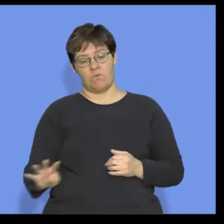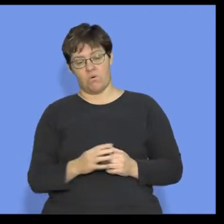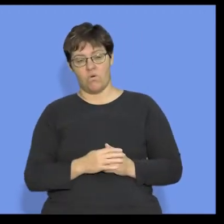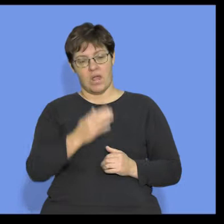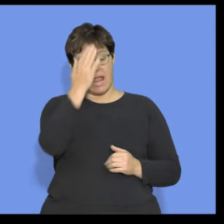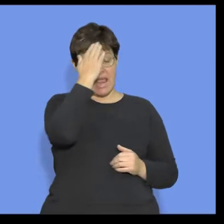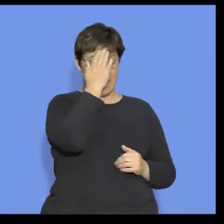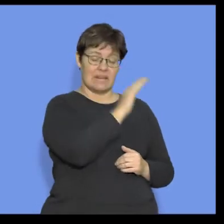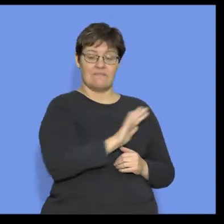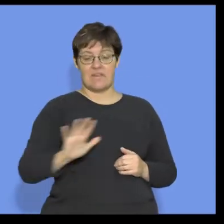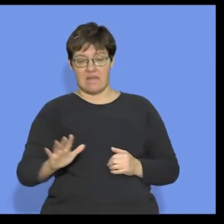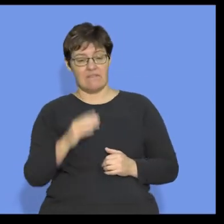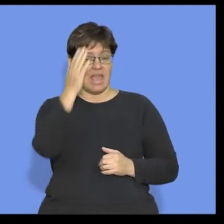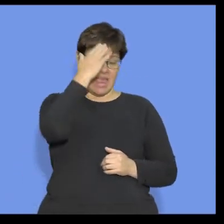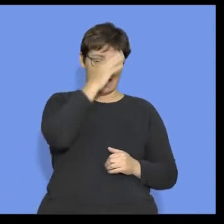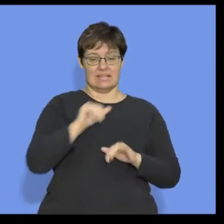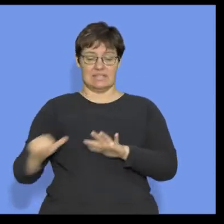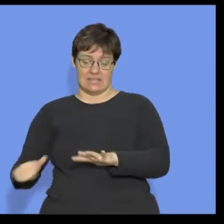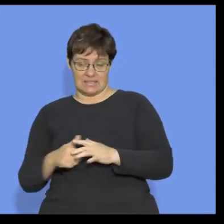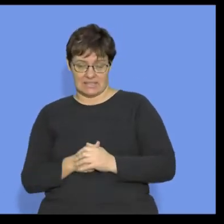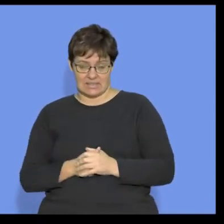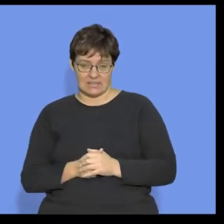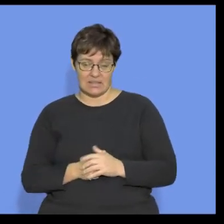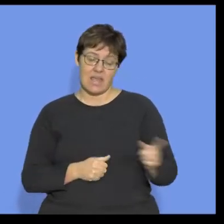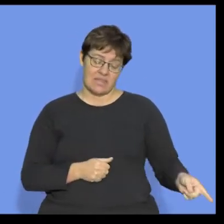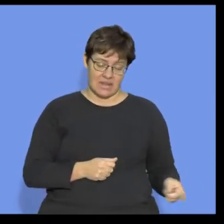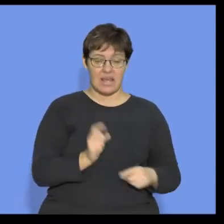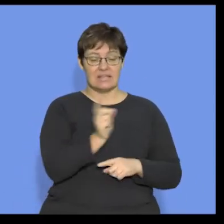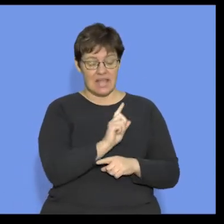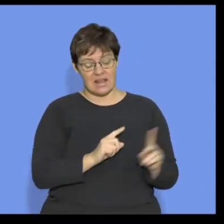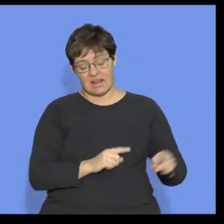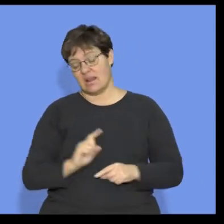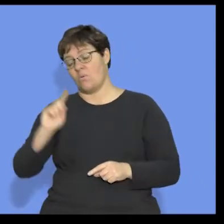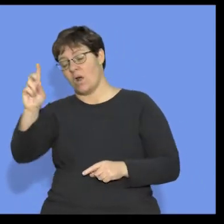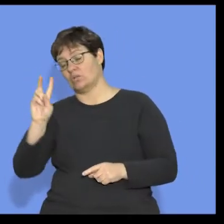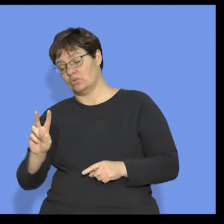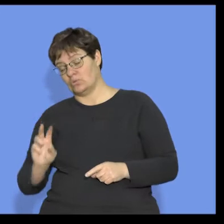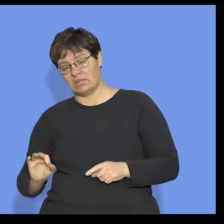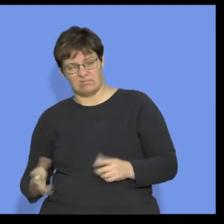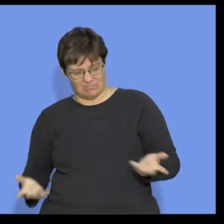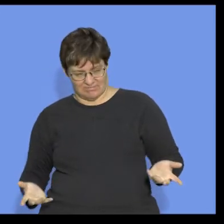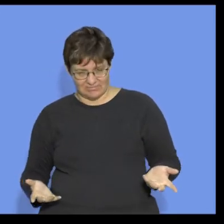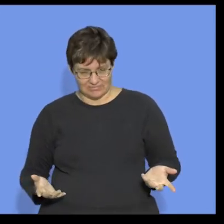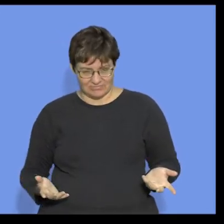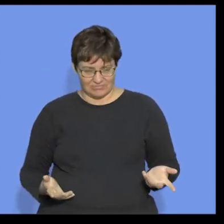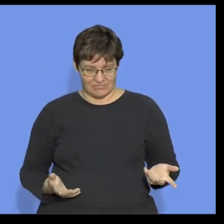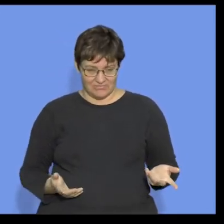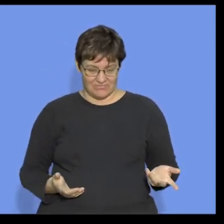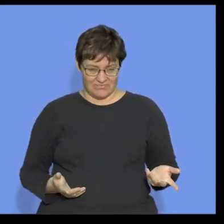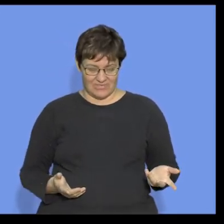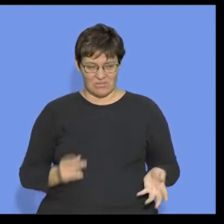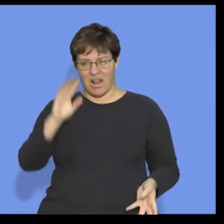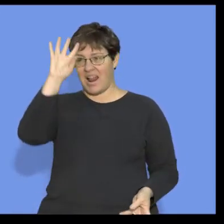head 4, and head 5, head 6. And tail can come with 1, tail can come with